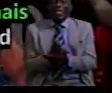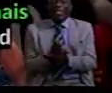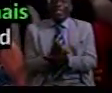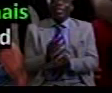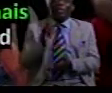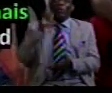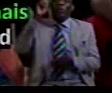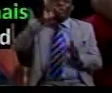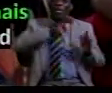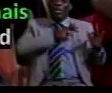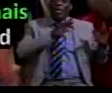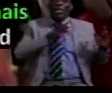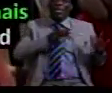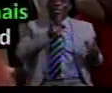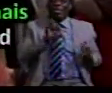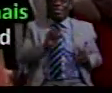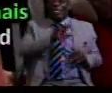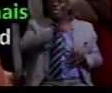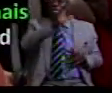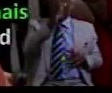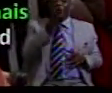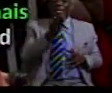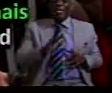His mercy